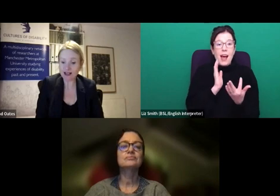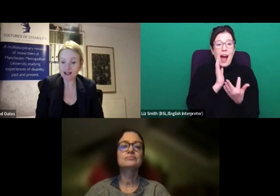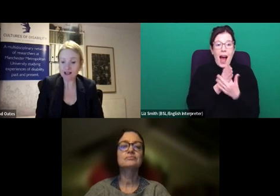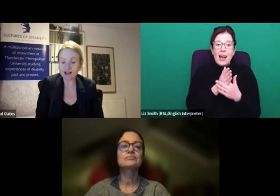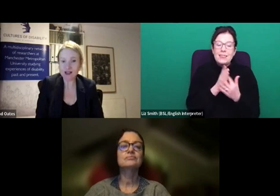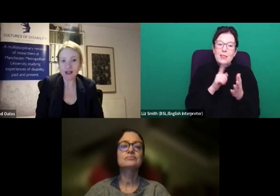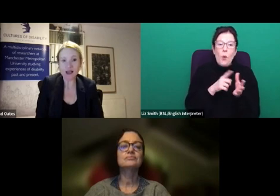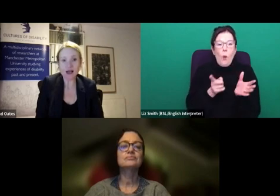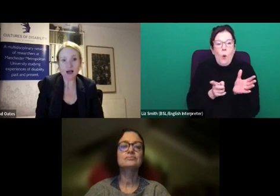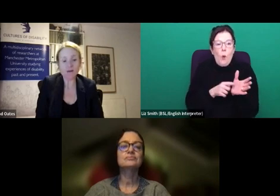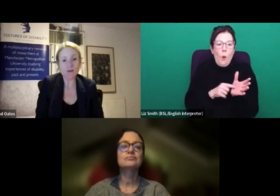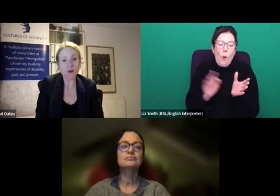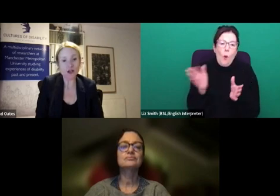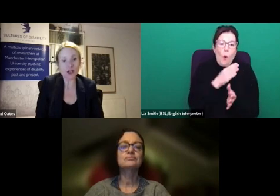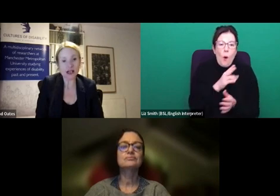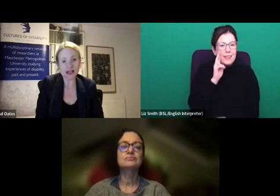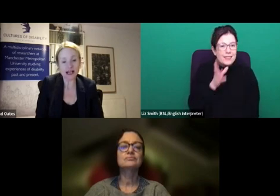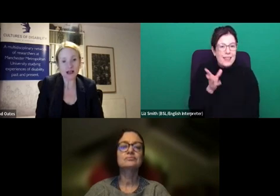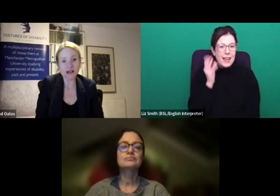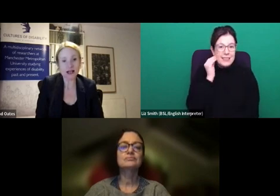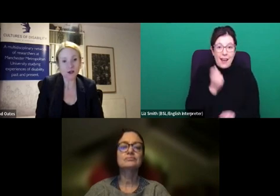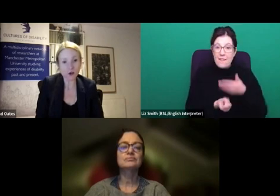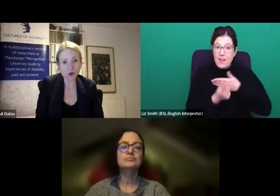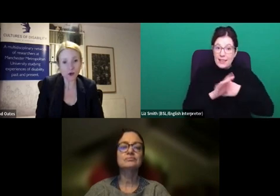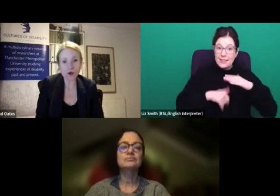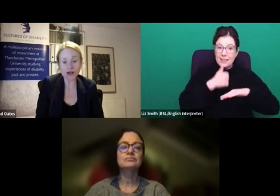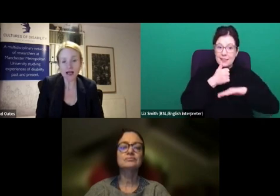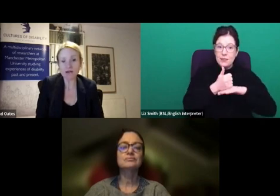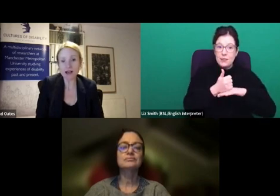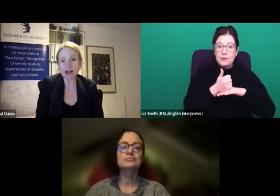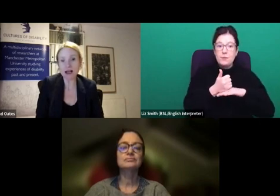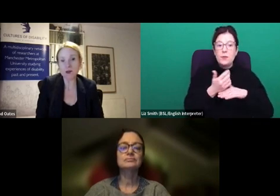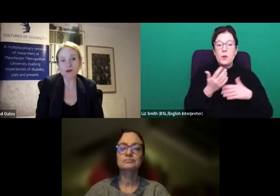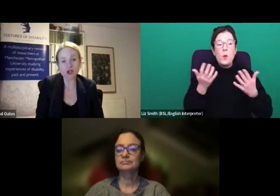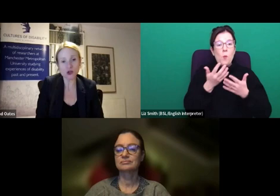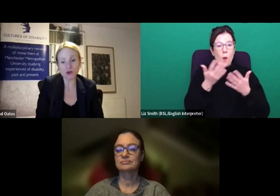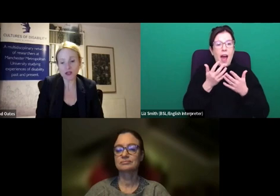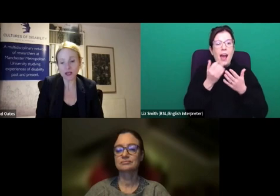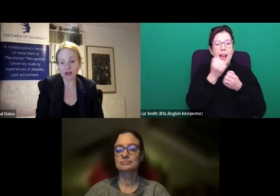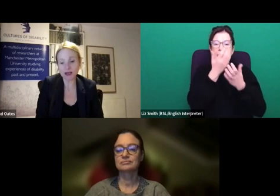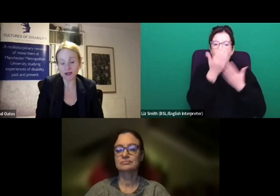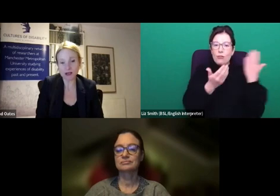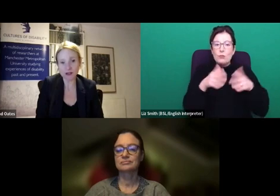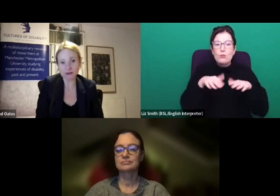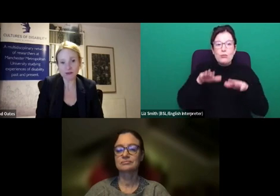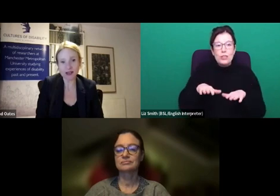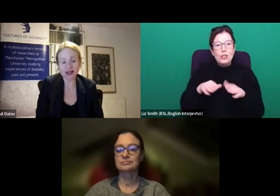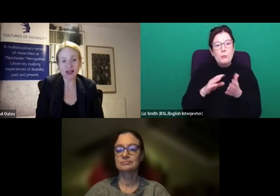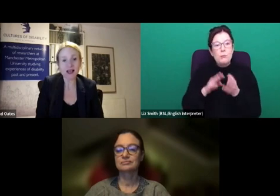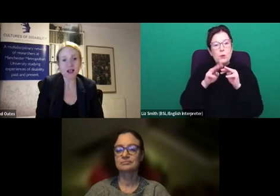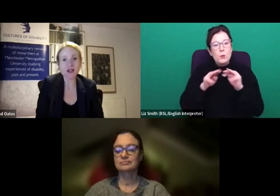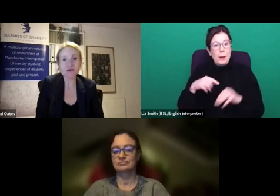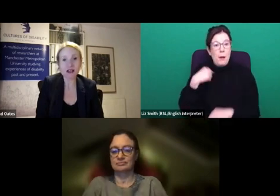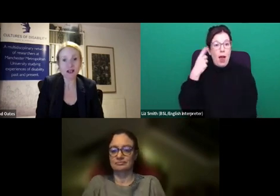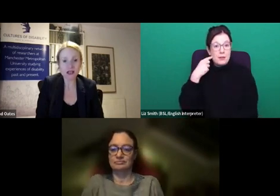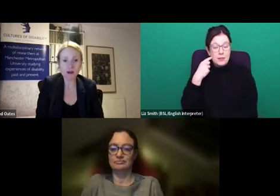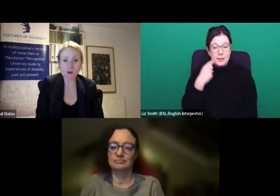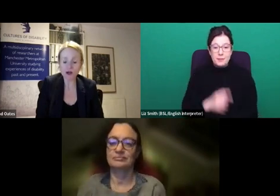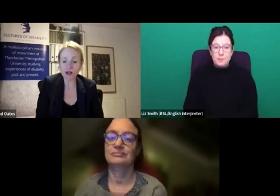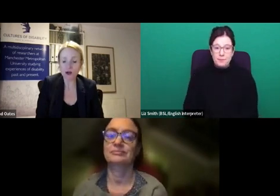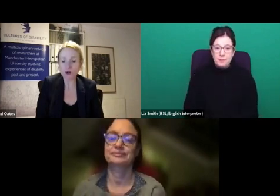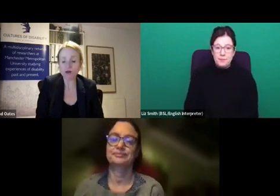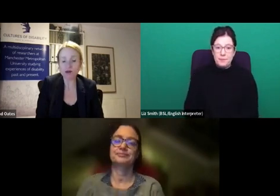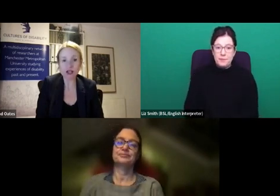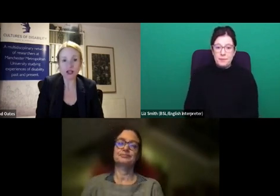Senses events, which she has held at the Courthold Gallery and the British Museum in London. And she's recently